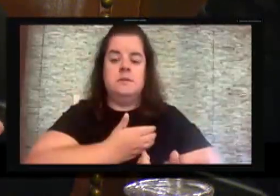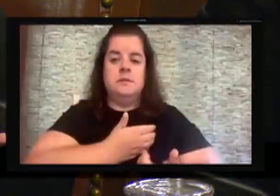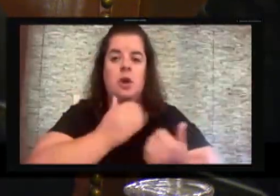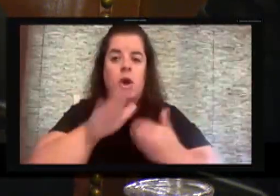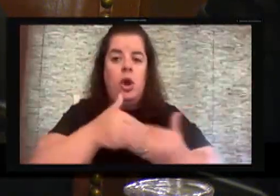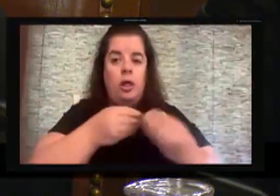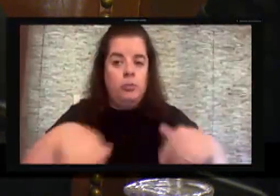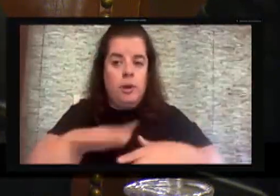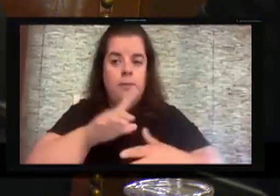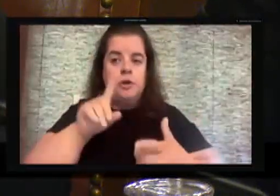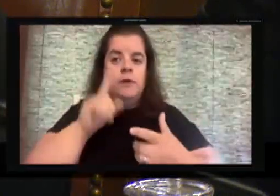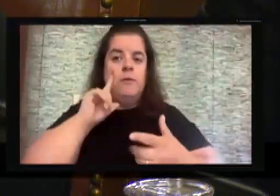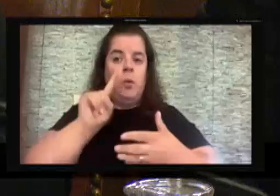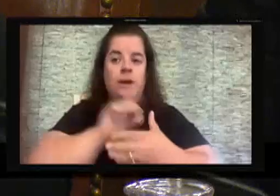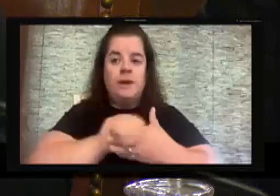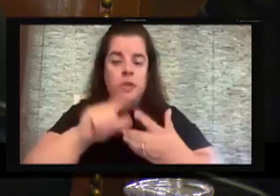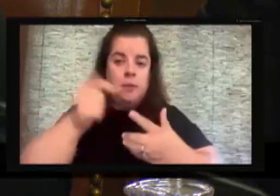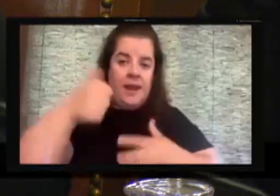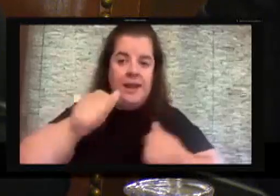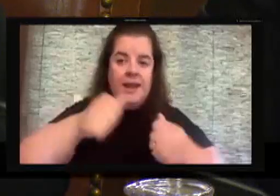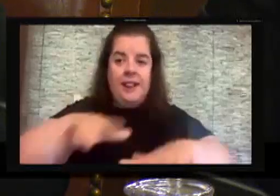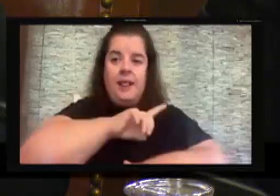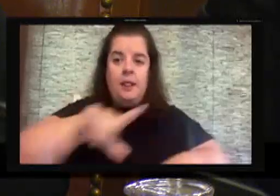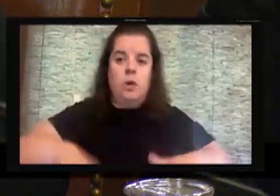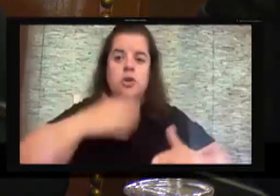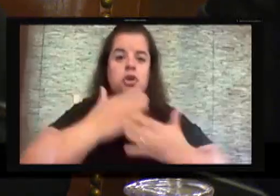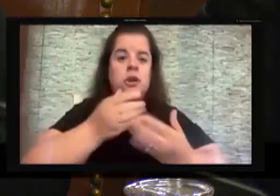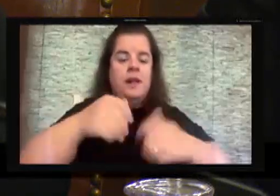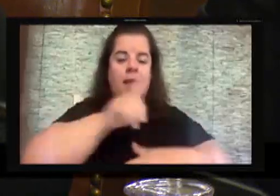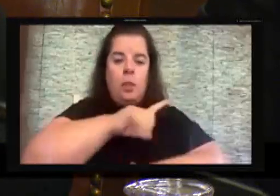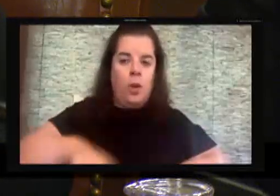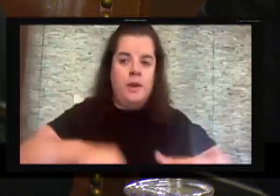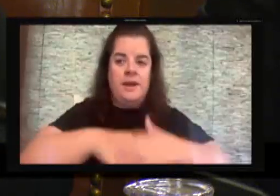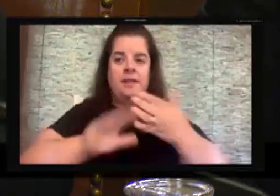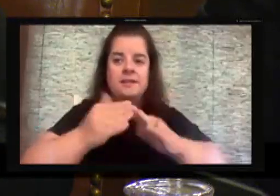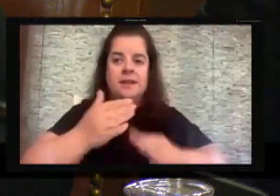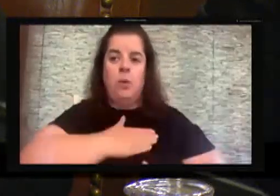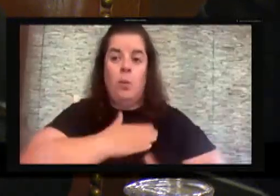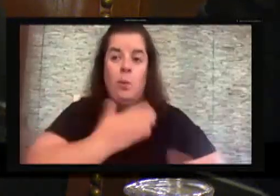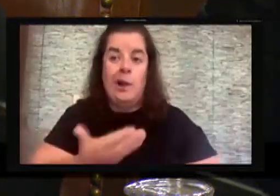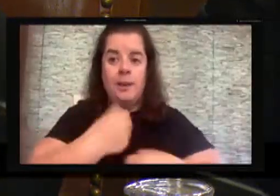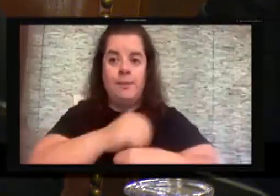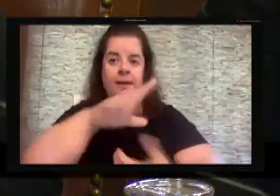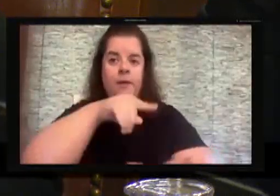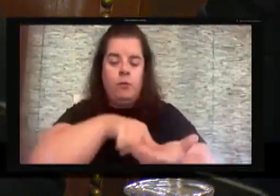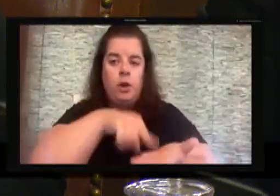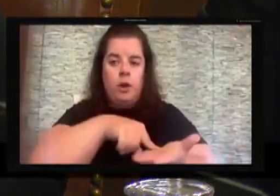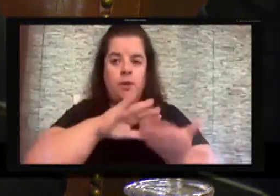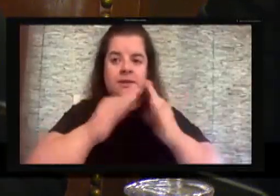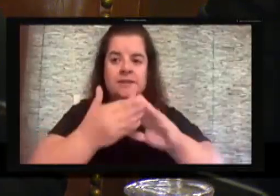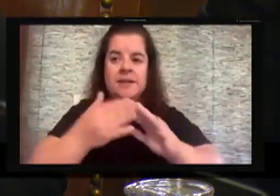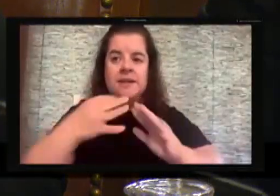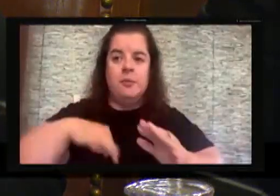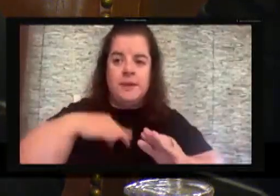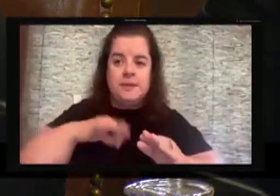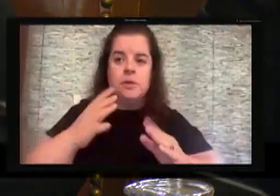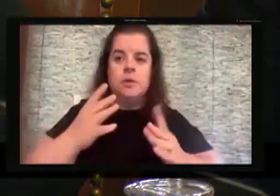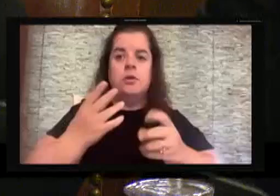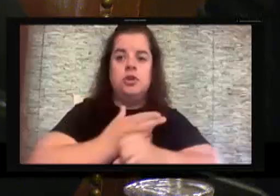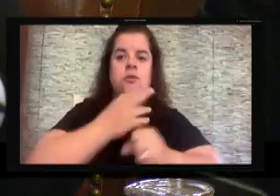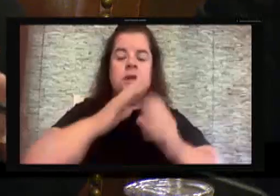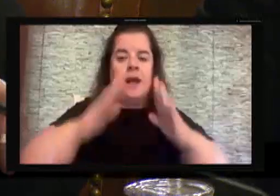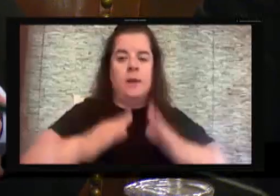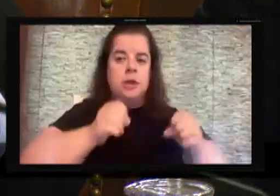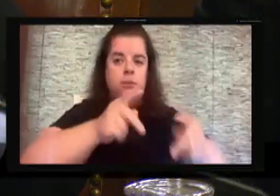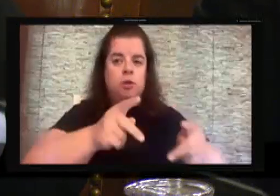any landlord that's currently a good landlord in the city of Pittsburgh that's willing to make them affordable in the city of Pittsburgh, and use the Housing Opportunity Fund